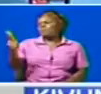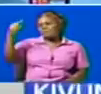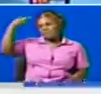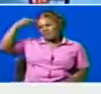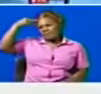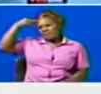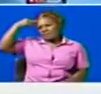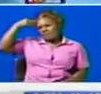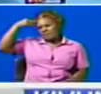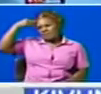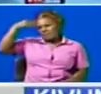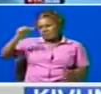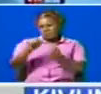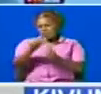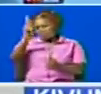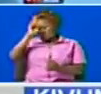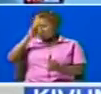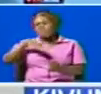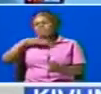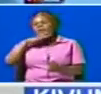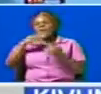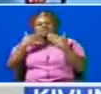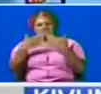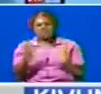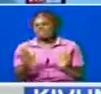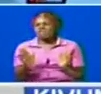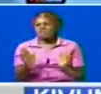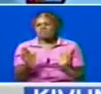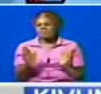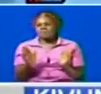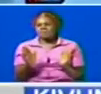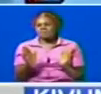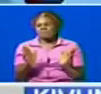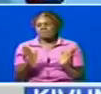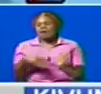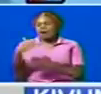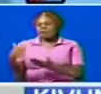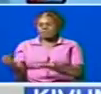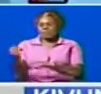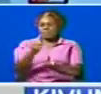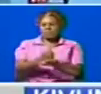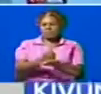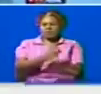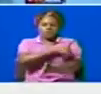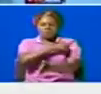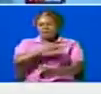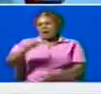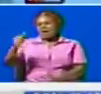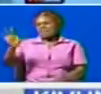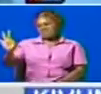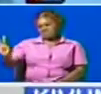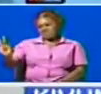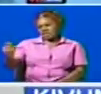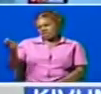head by police, and he did die shortly after, you know, being admitted at the hospital. Three others were